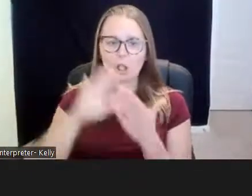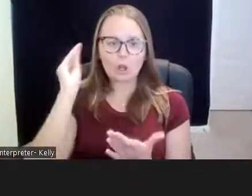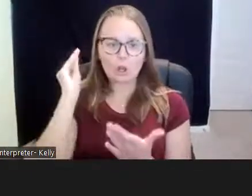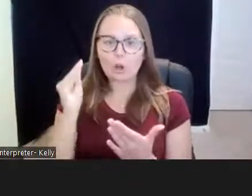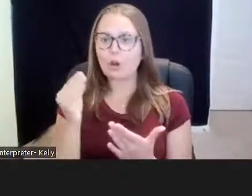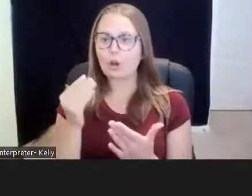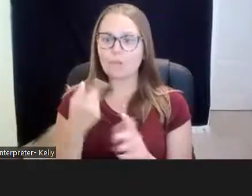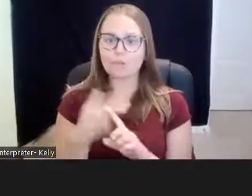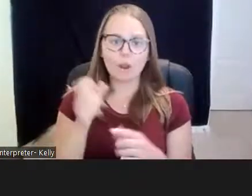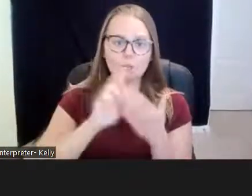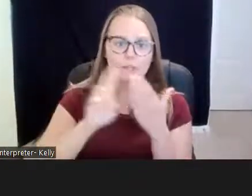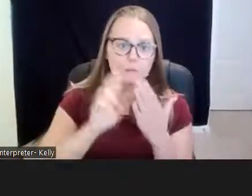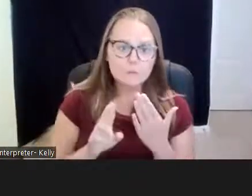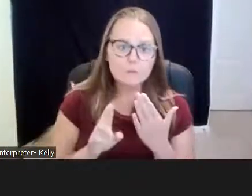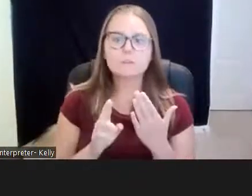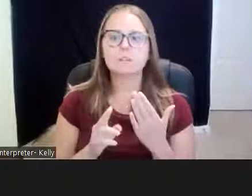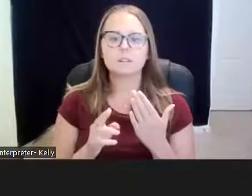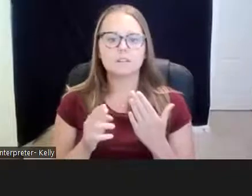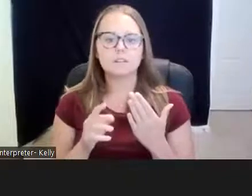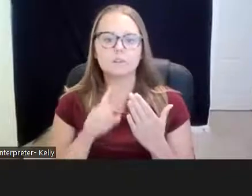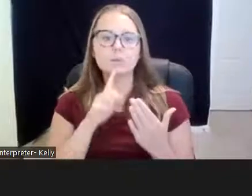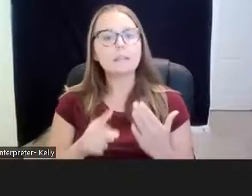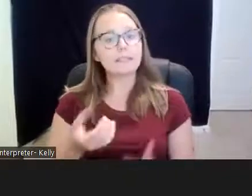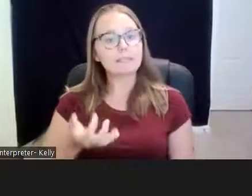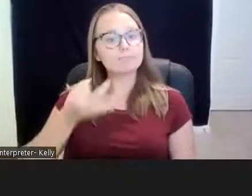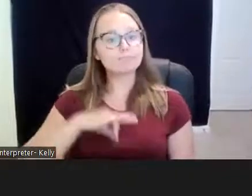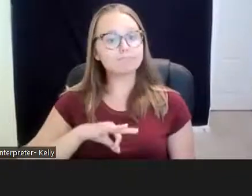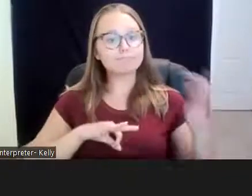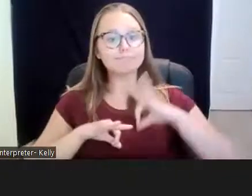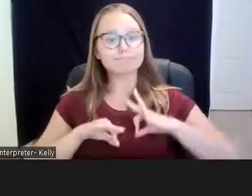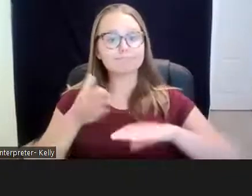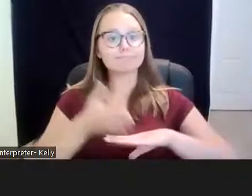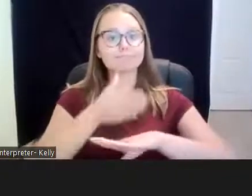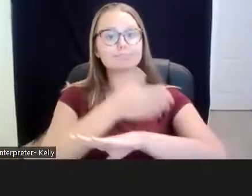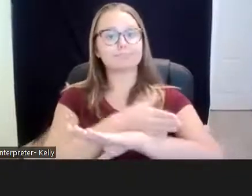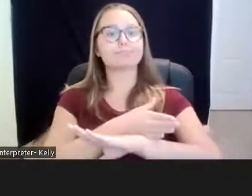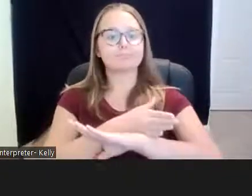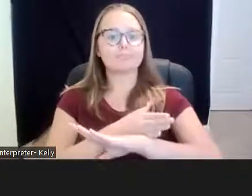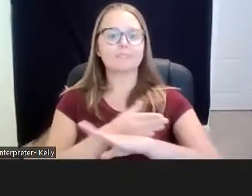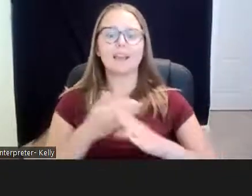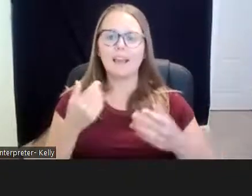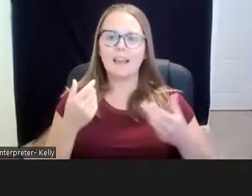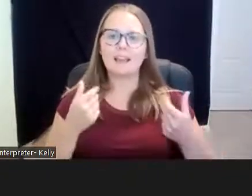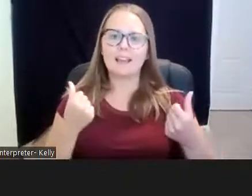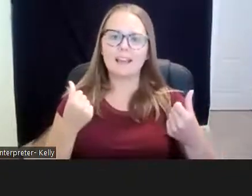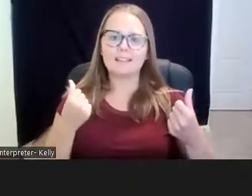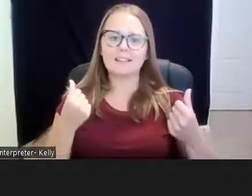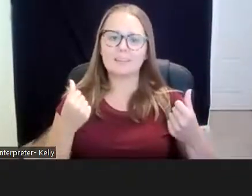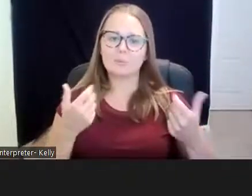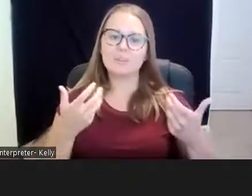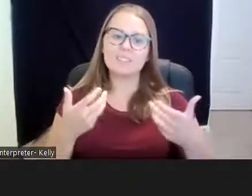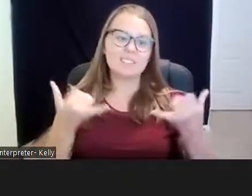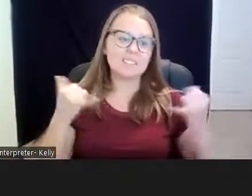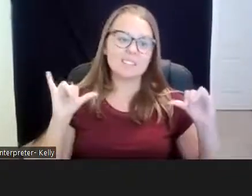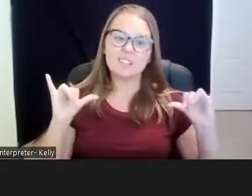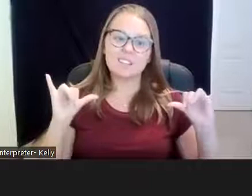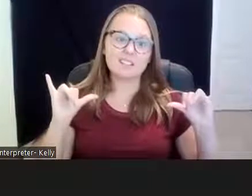is we've made a lot of gains in this space as far as highlighting it, but we have a long way to